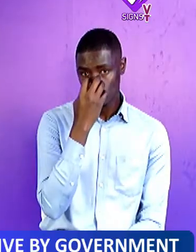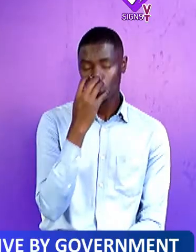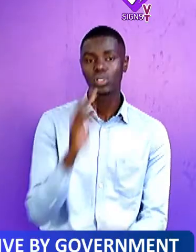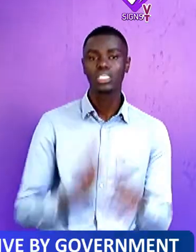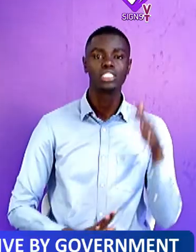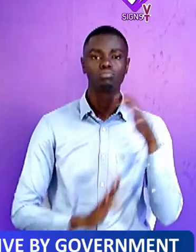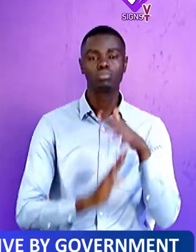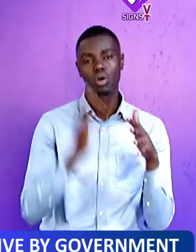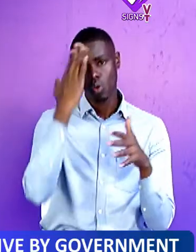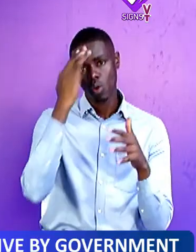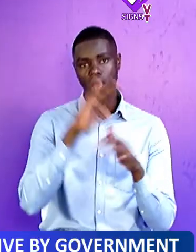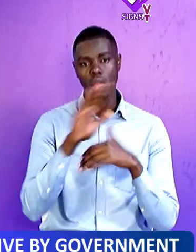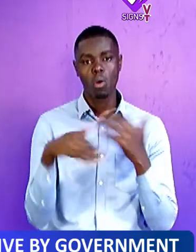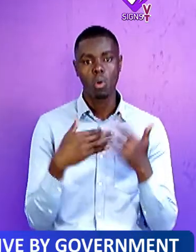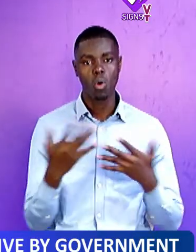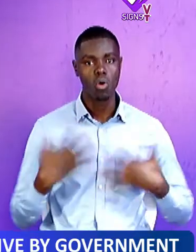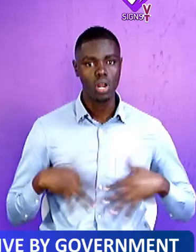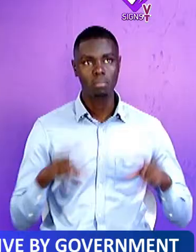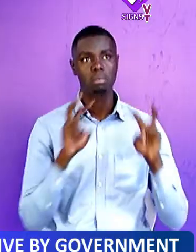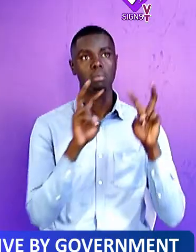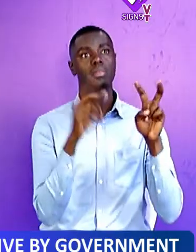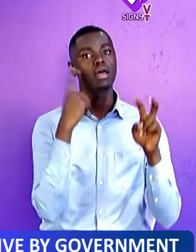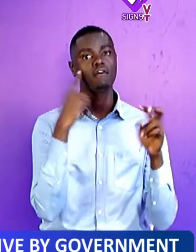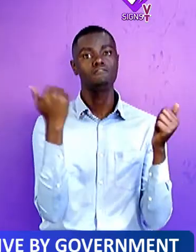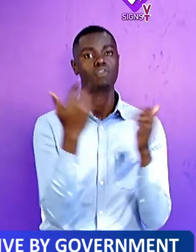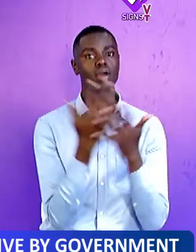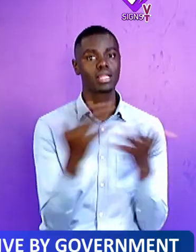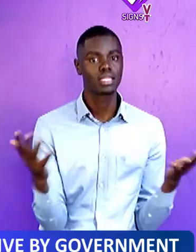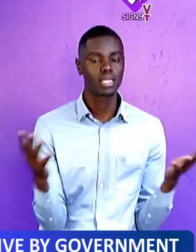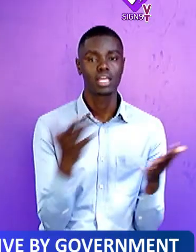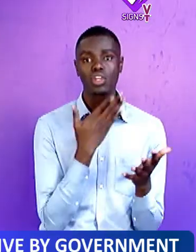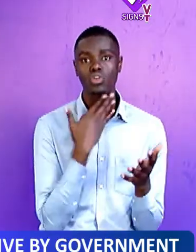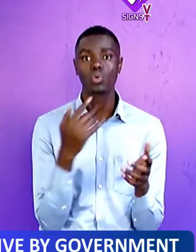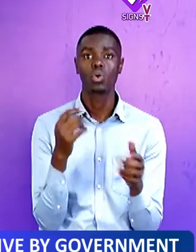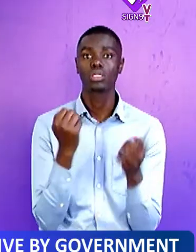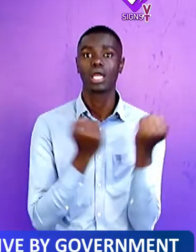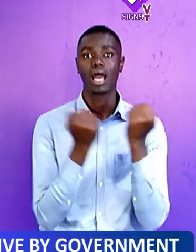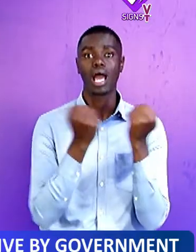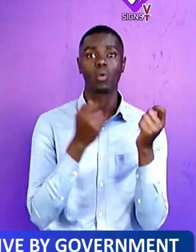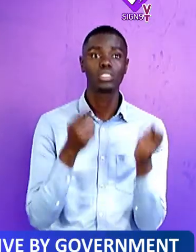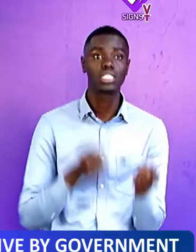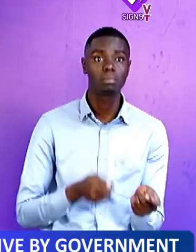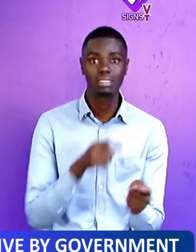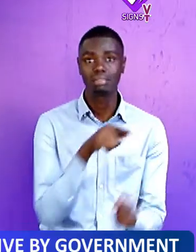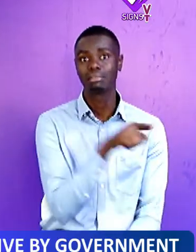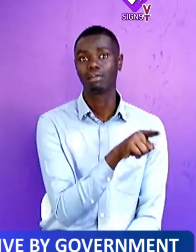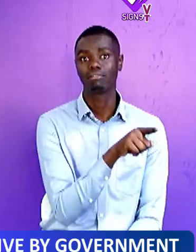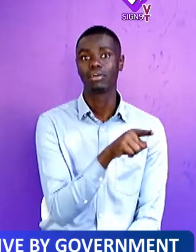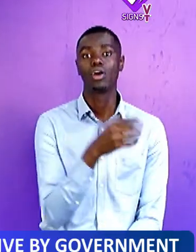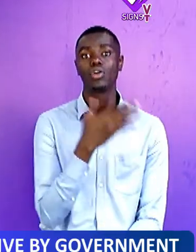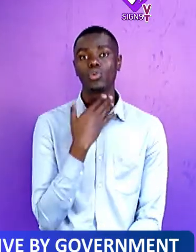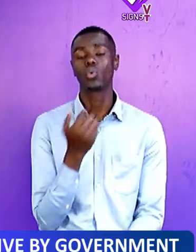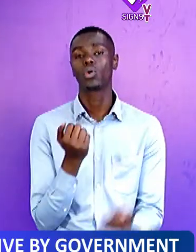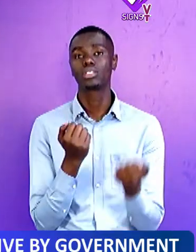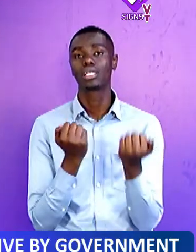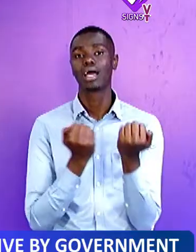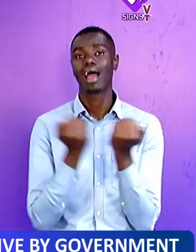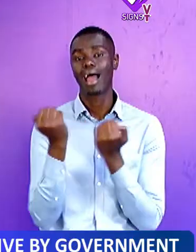because everybody looking at him for anything. You want a washing machine? It is him. You want a car wash